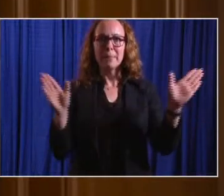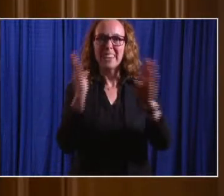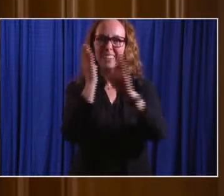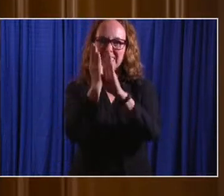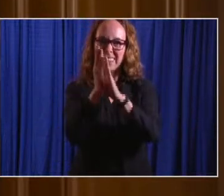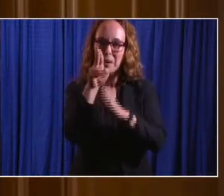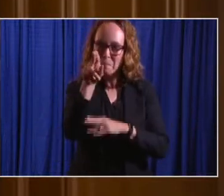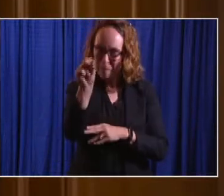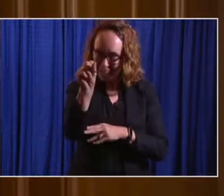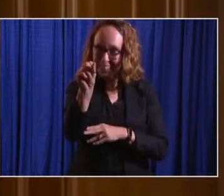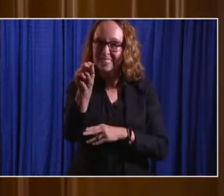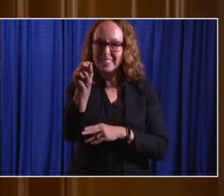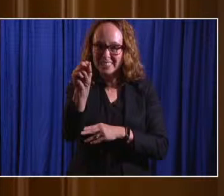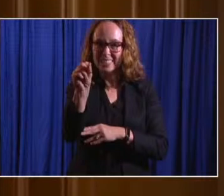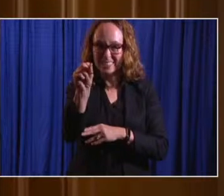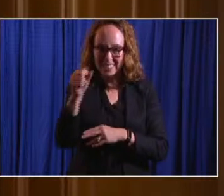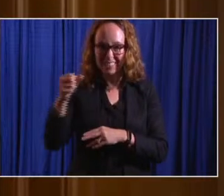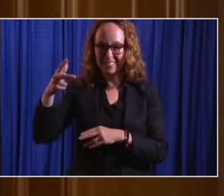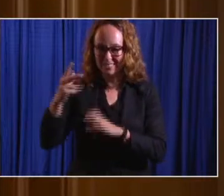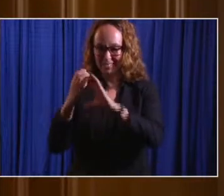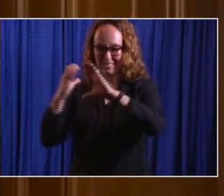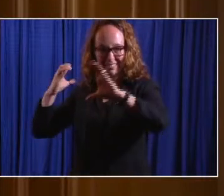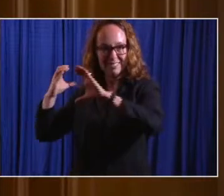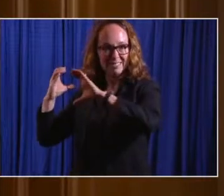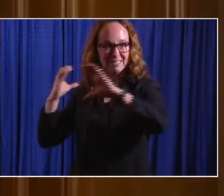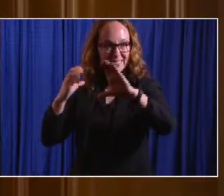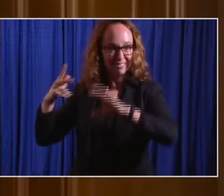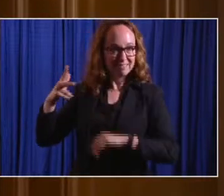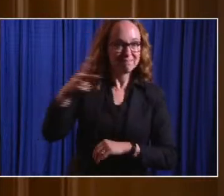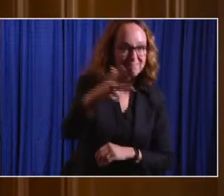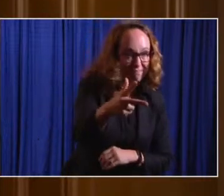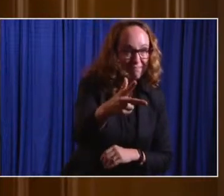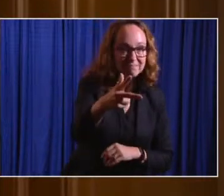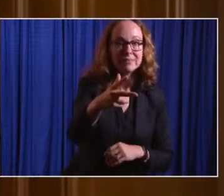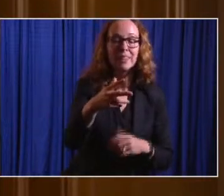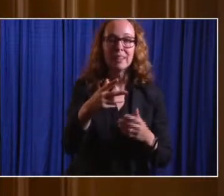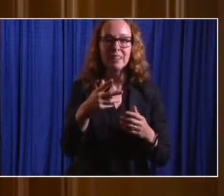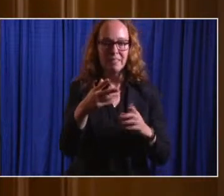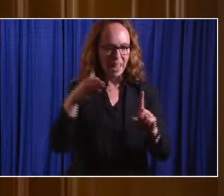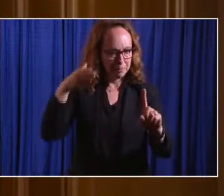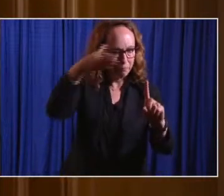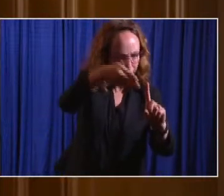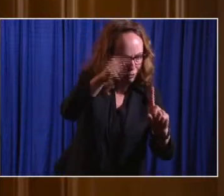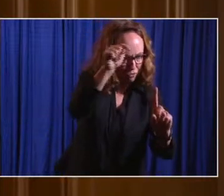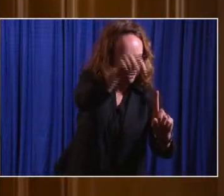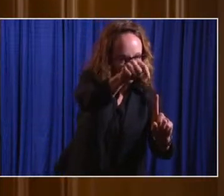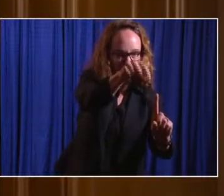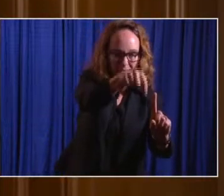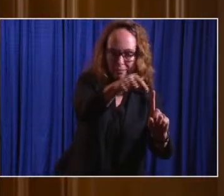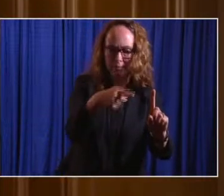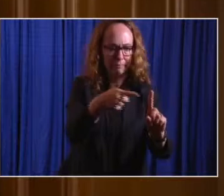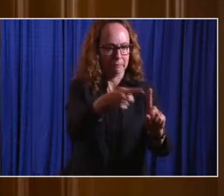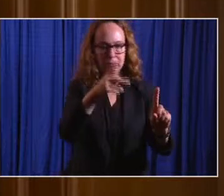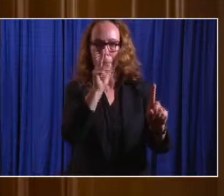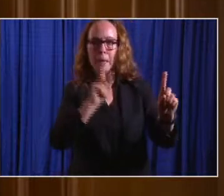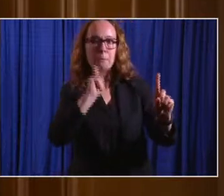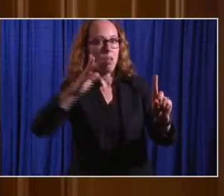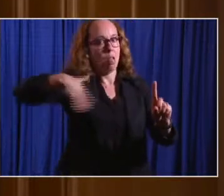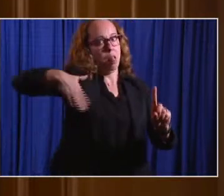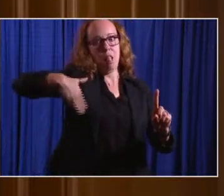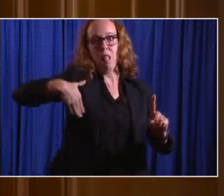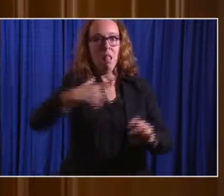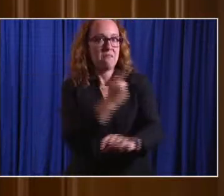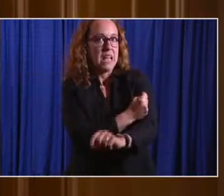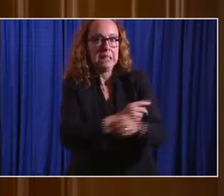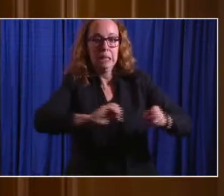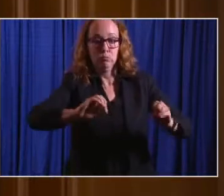to give the vaccine. They're focusing on areas where there are those who haven't received the vaccines. No appointments